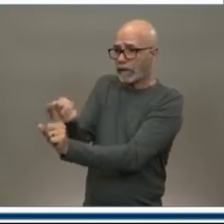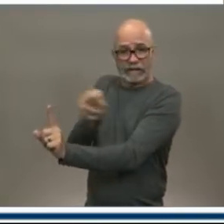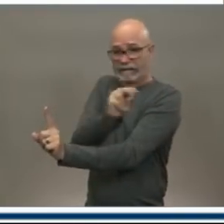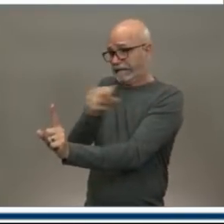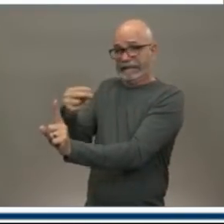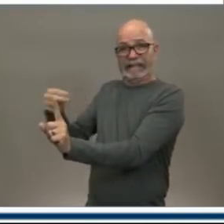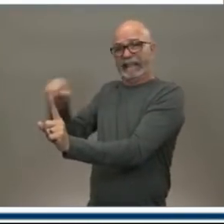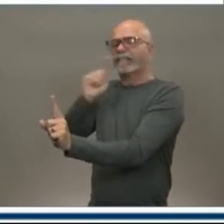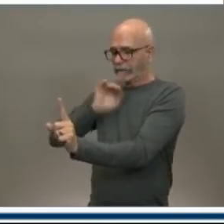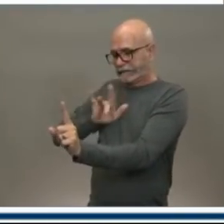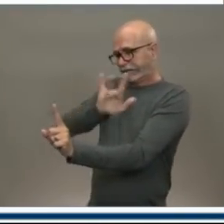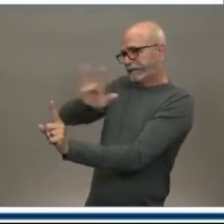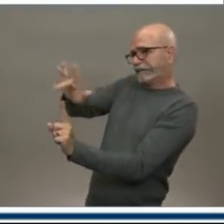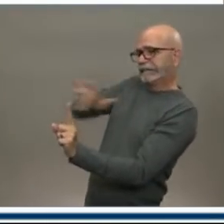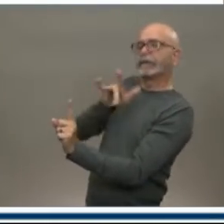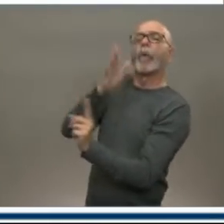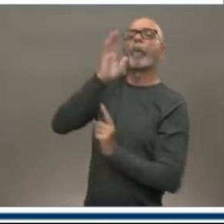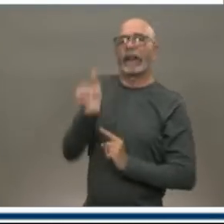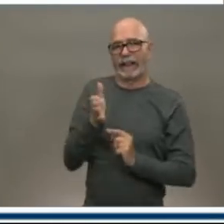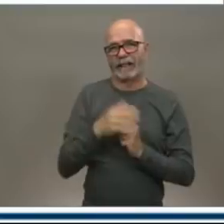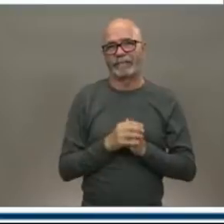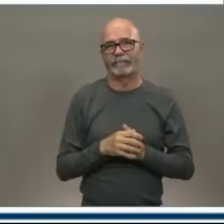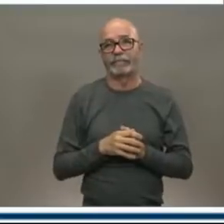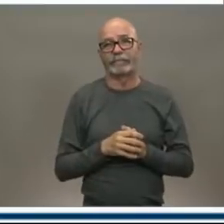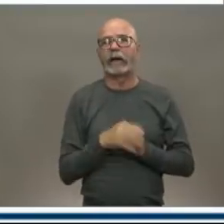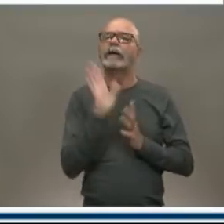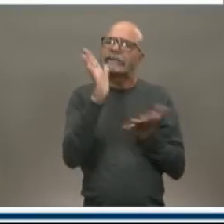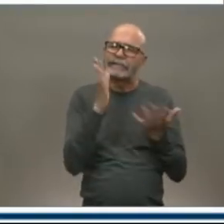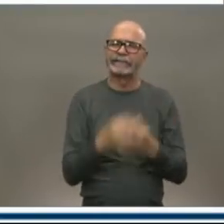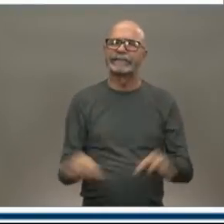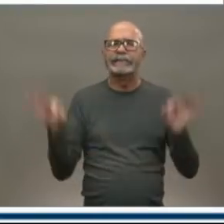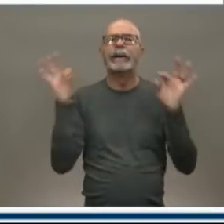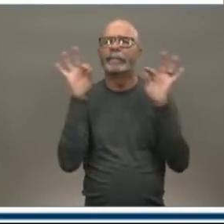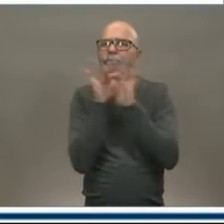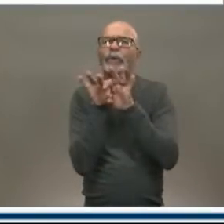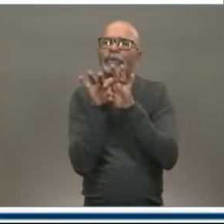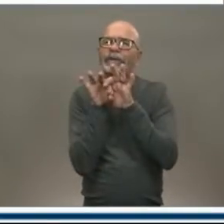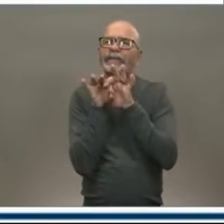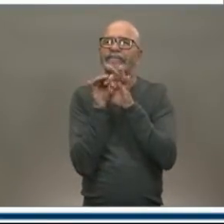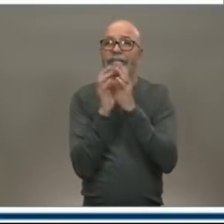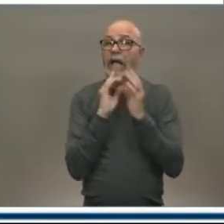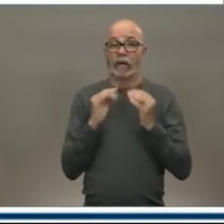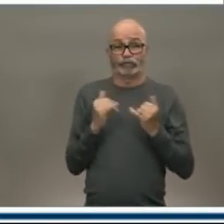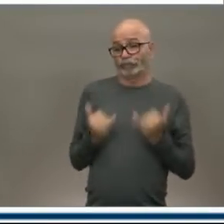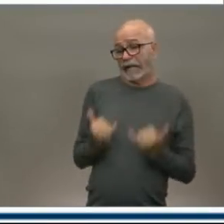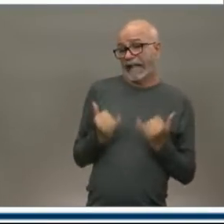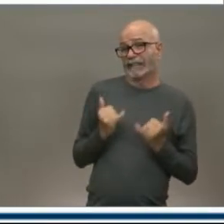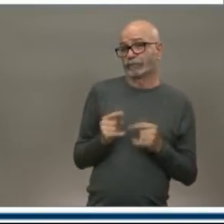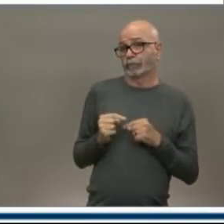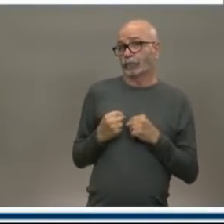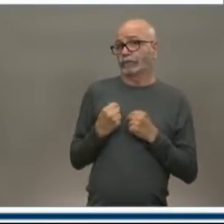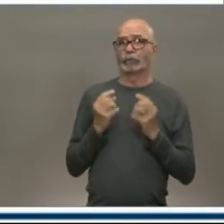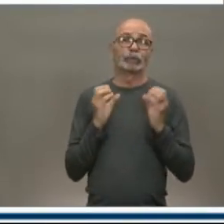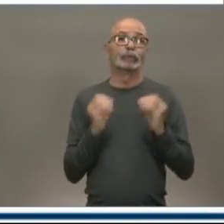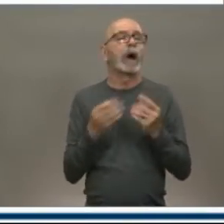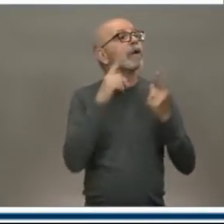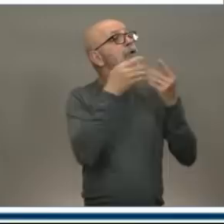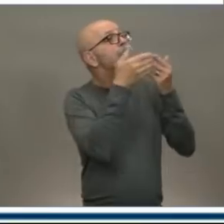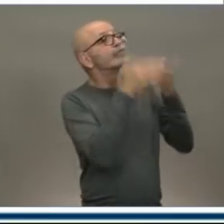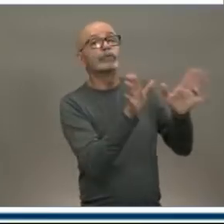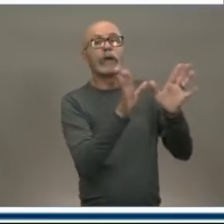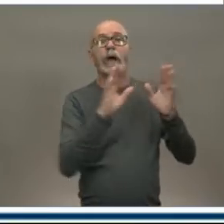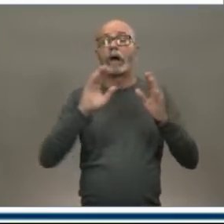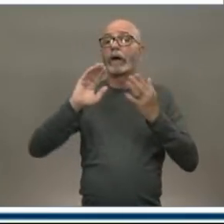are ongoing, but I think it's important to point out that there is nothing at this time that points to general community spread here in